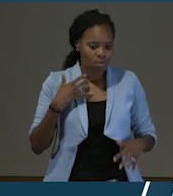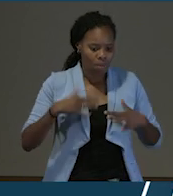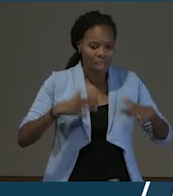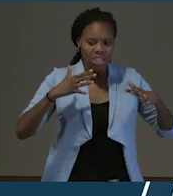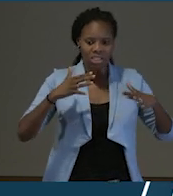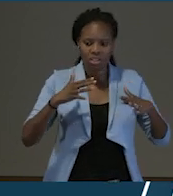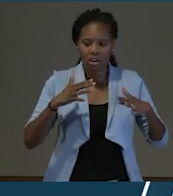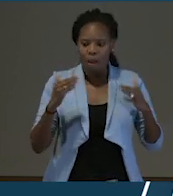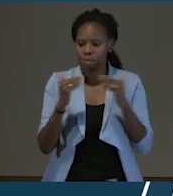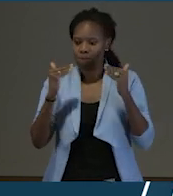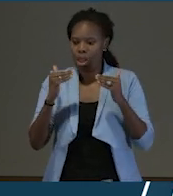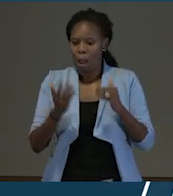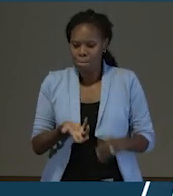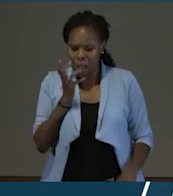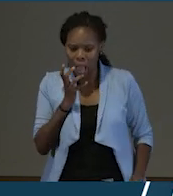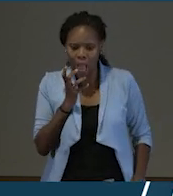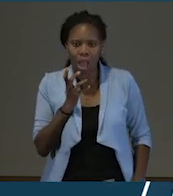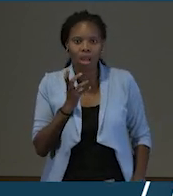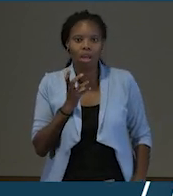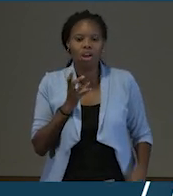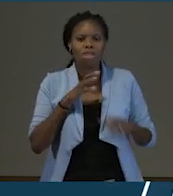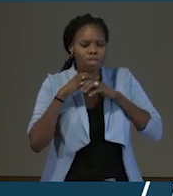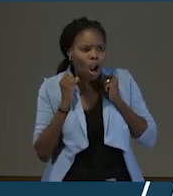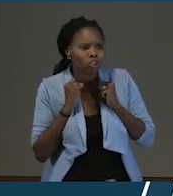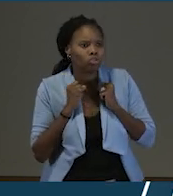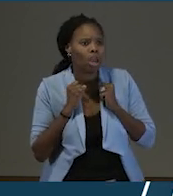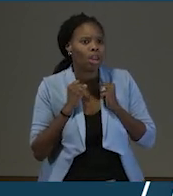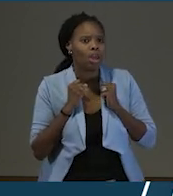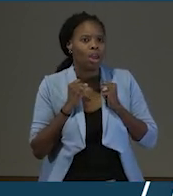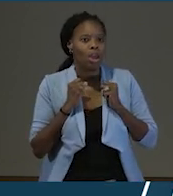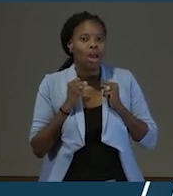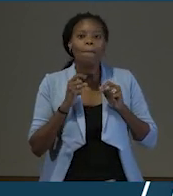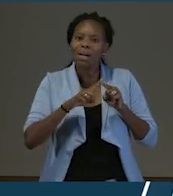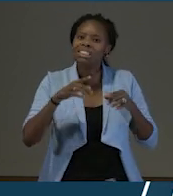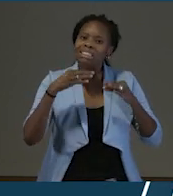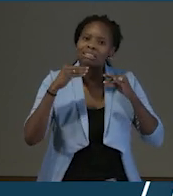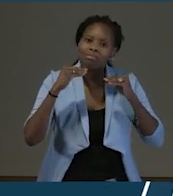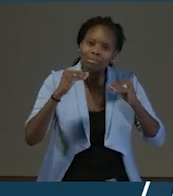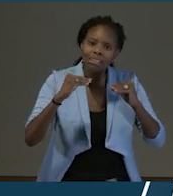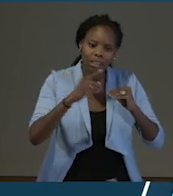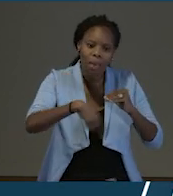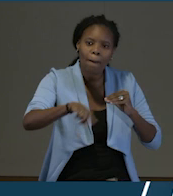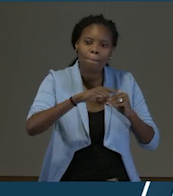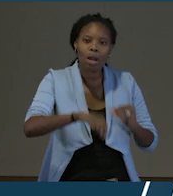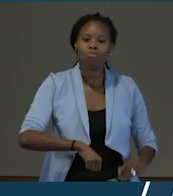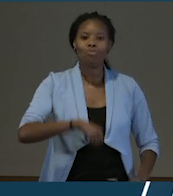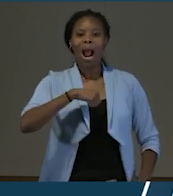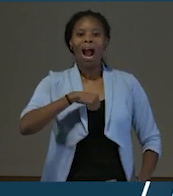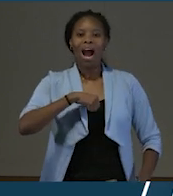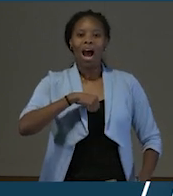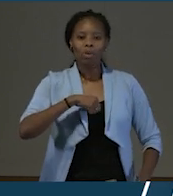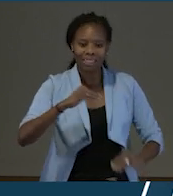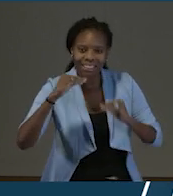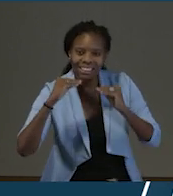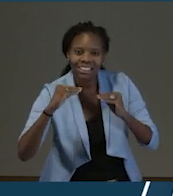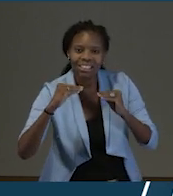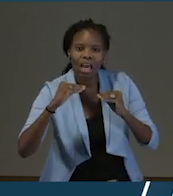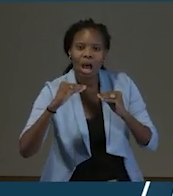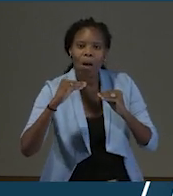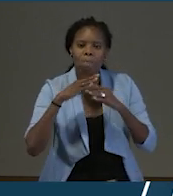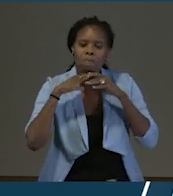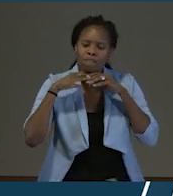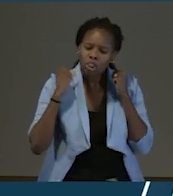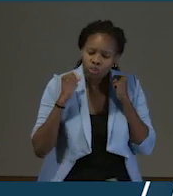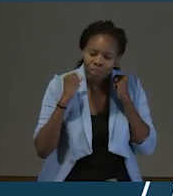So teaching them there's frustrated and proud and surprised and anxious, and there's so many different emotions out there. So teaching them